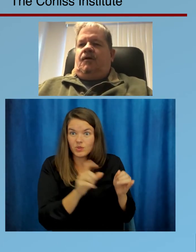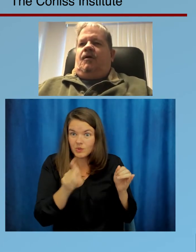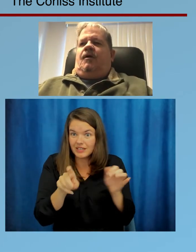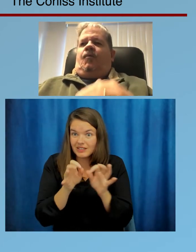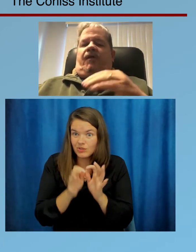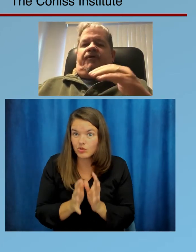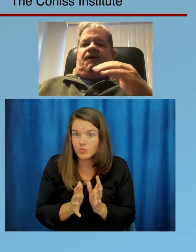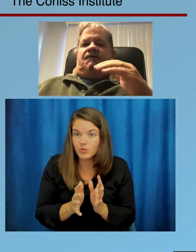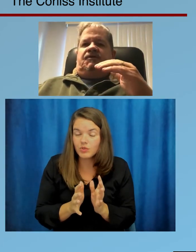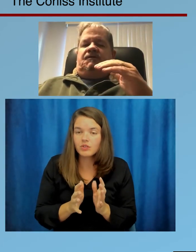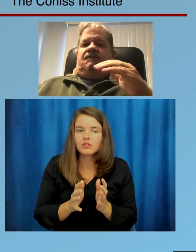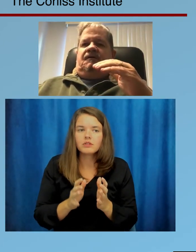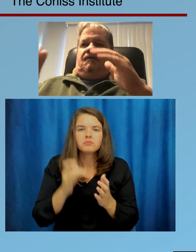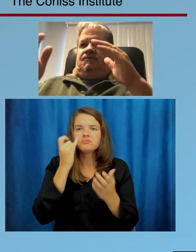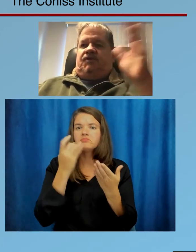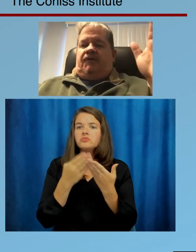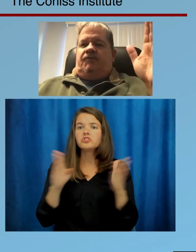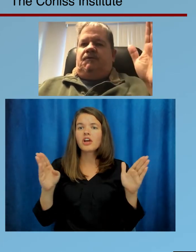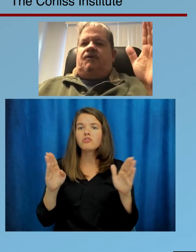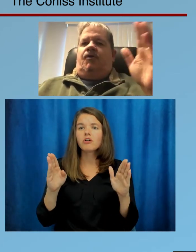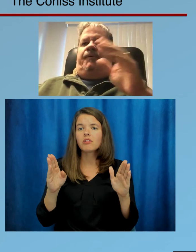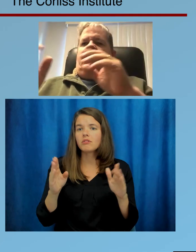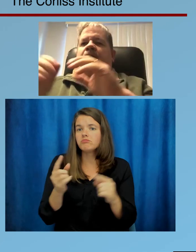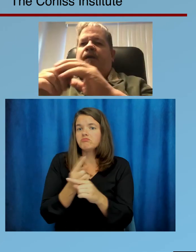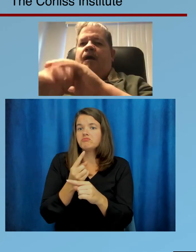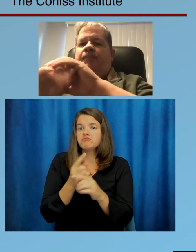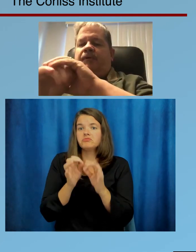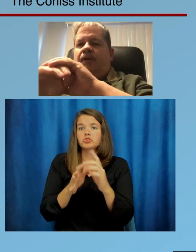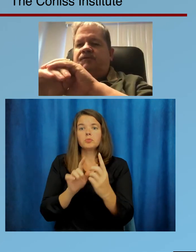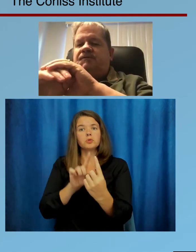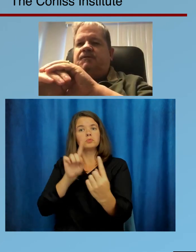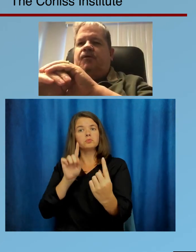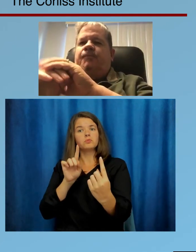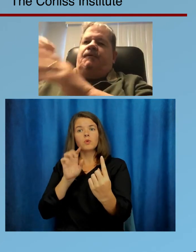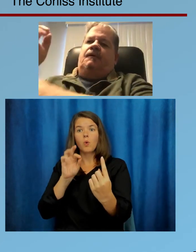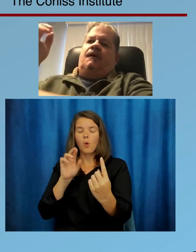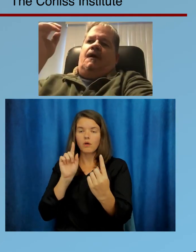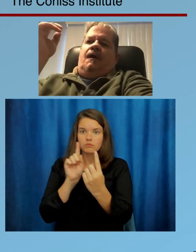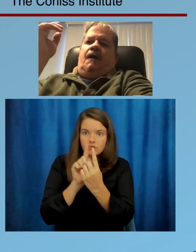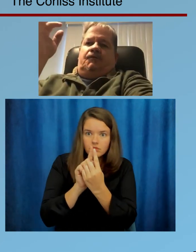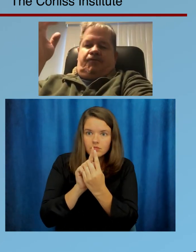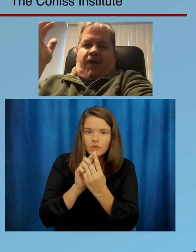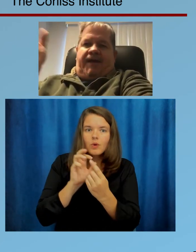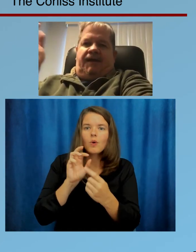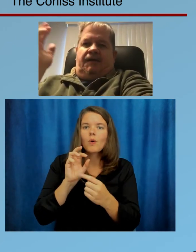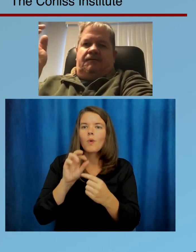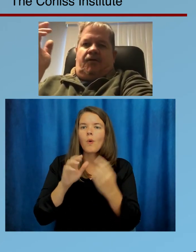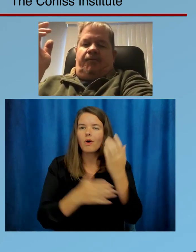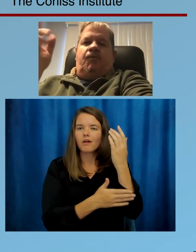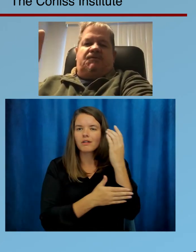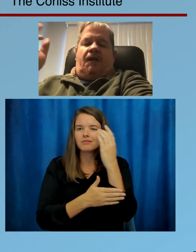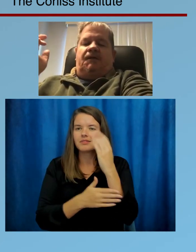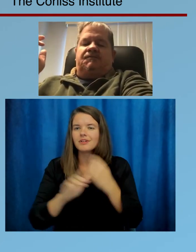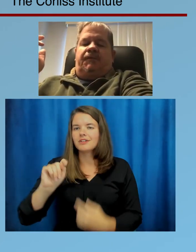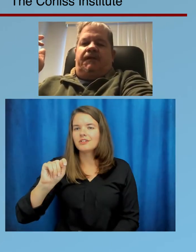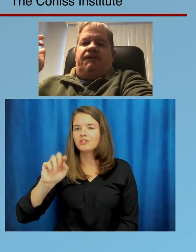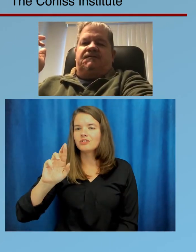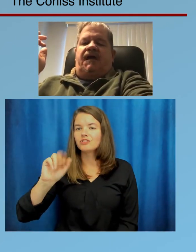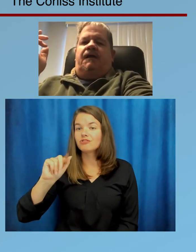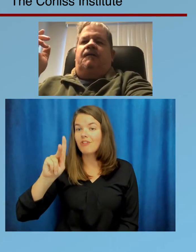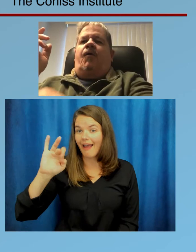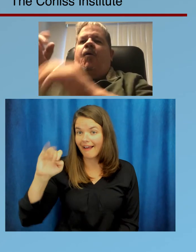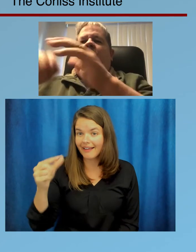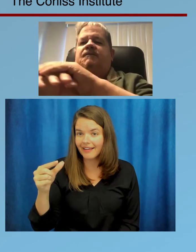interpreter, whether it's just general interpreter, an up close interpreter, a tracking interpreter, which I'll explain